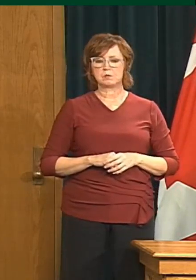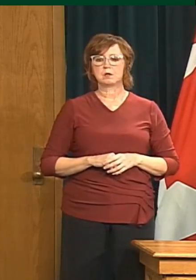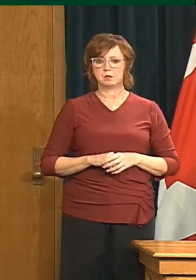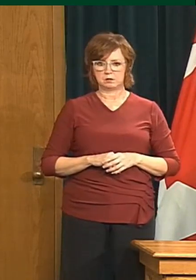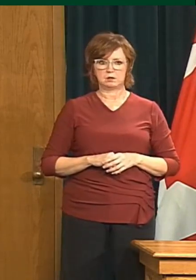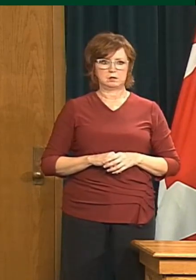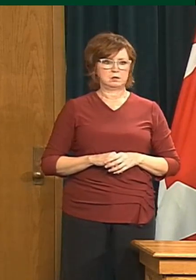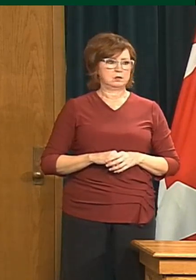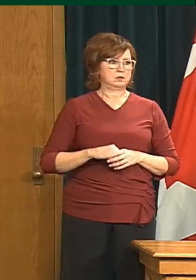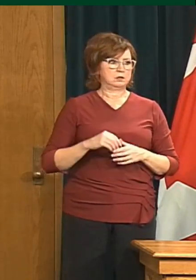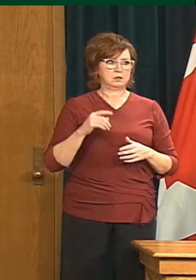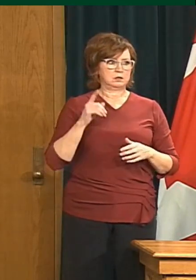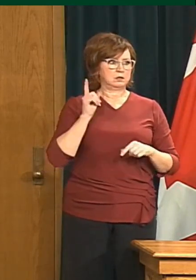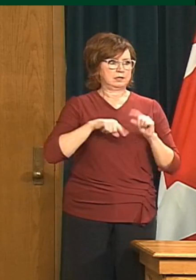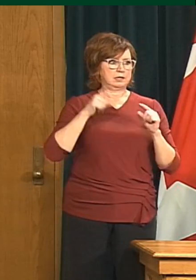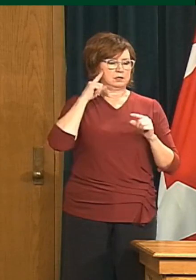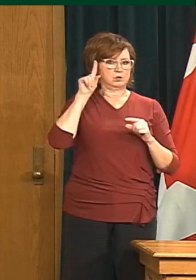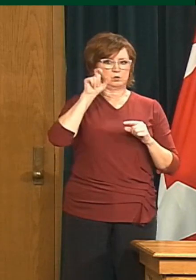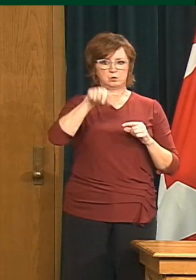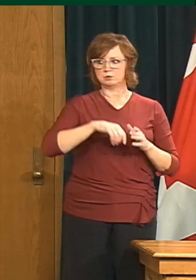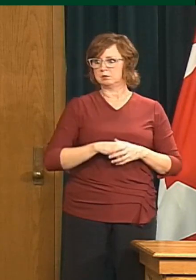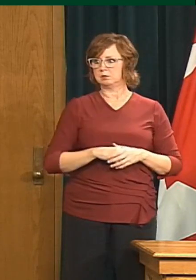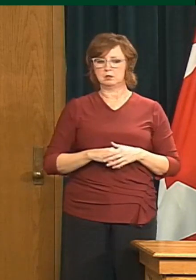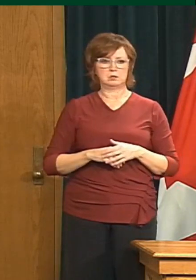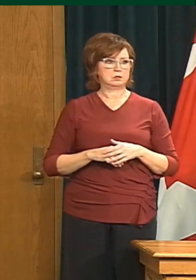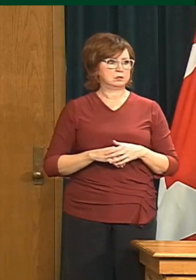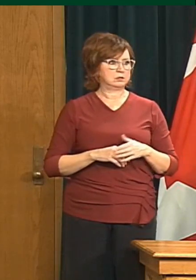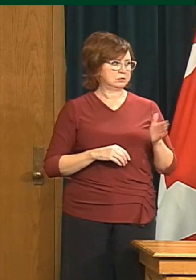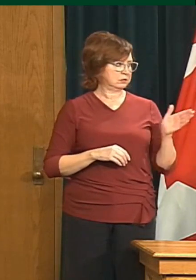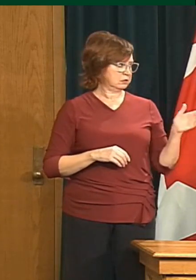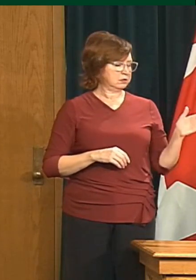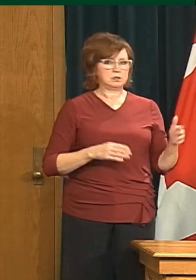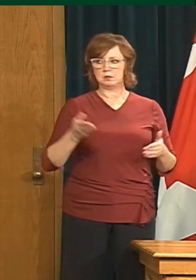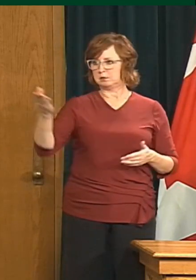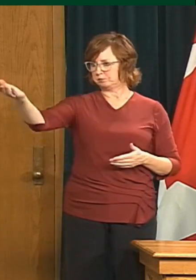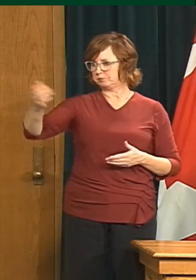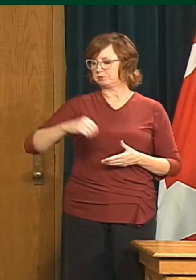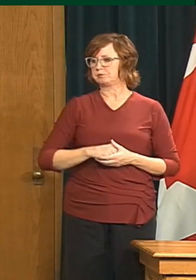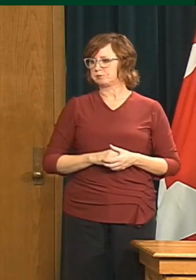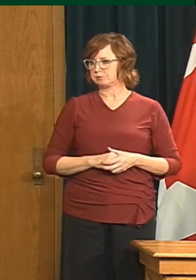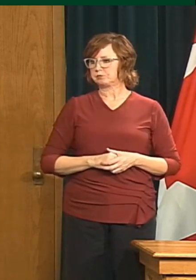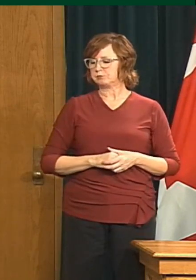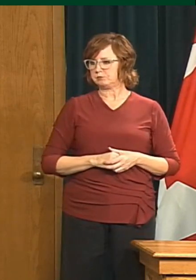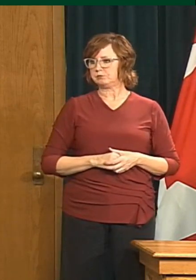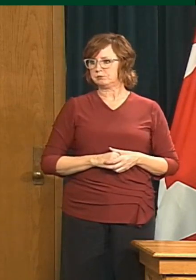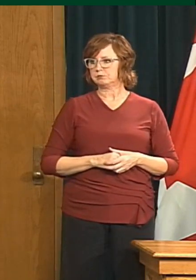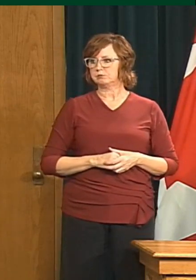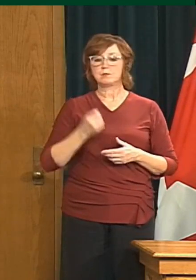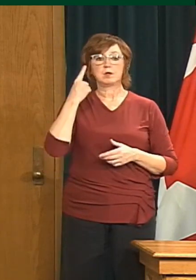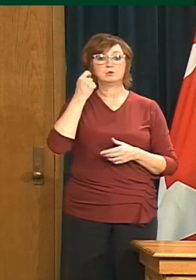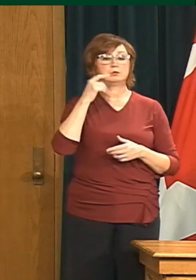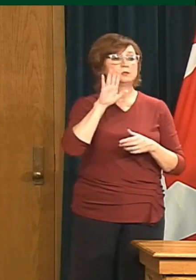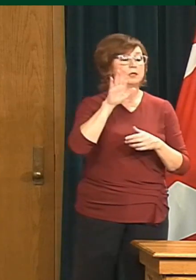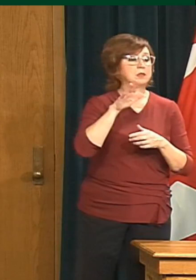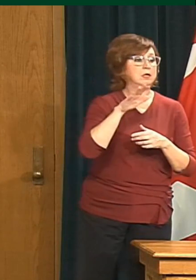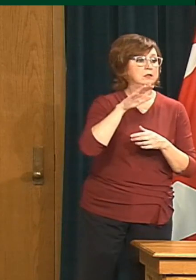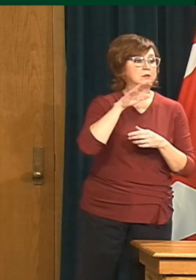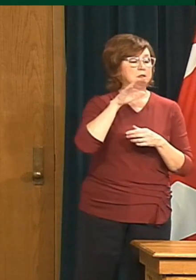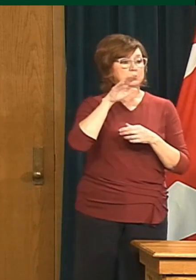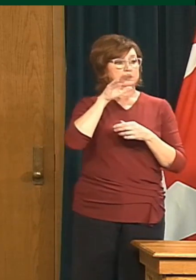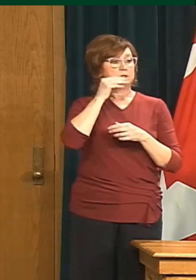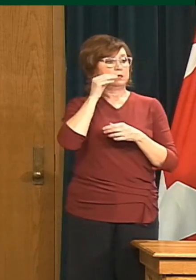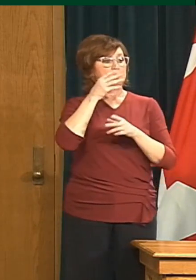So I'm sorry, could the question be repeated? Oh, it was Yep. Go ahead, Jim. Yeah, so it was in respect to the long-term care home,